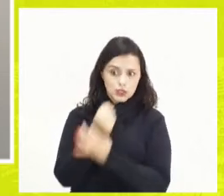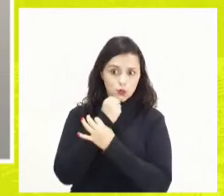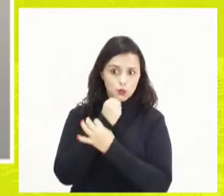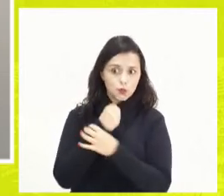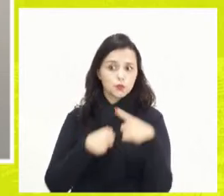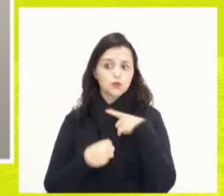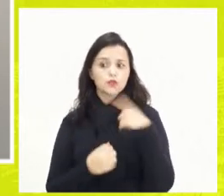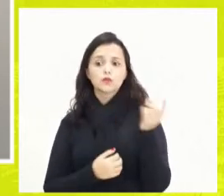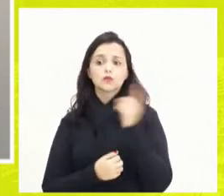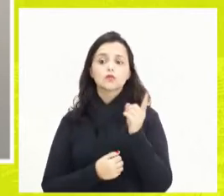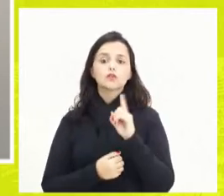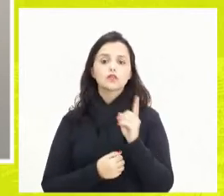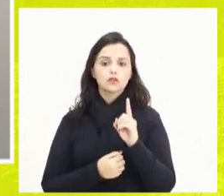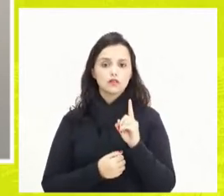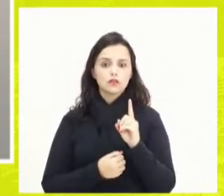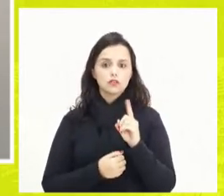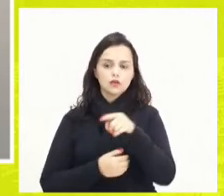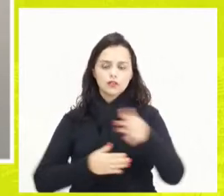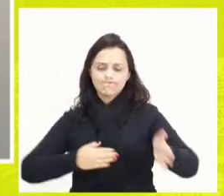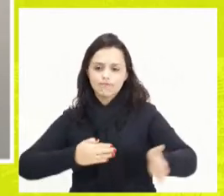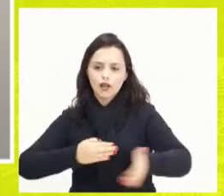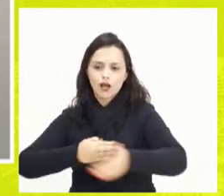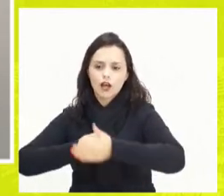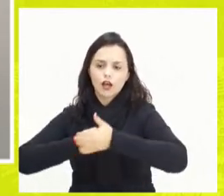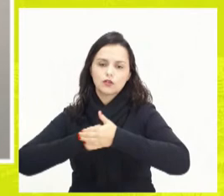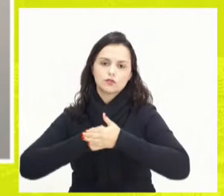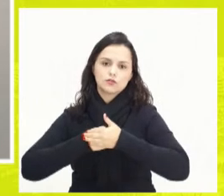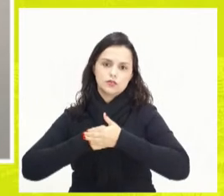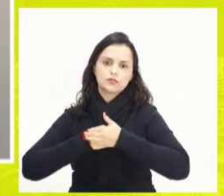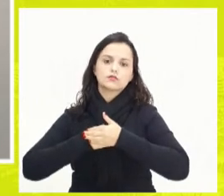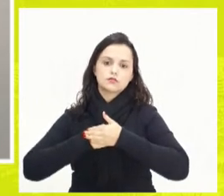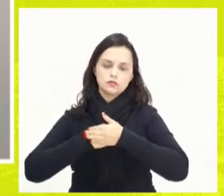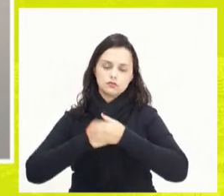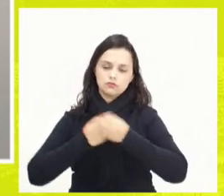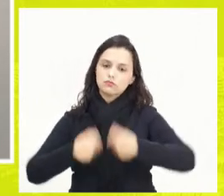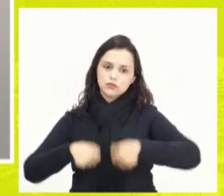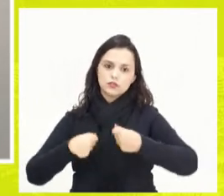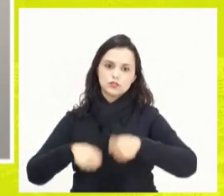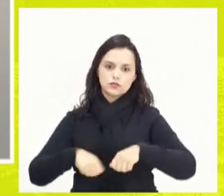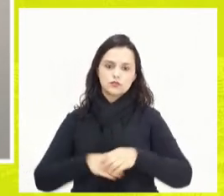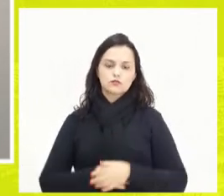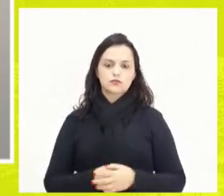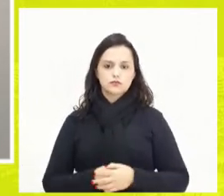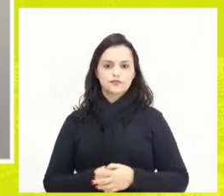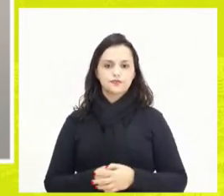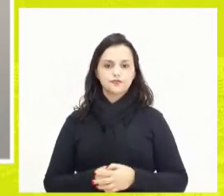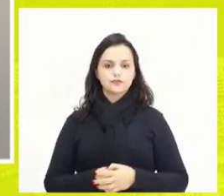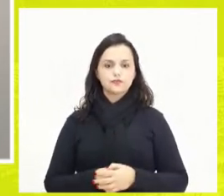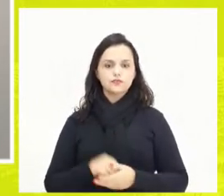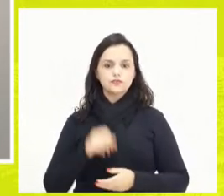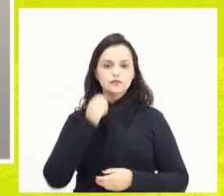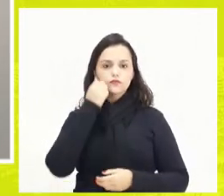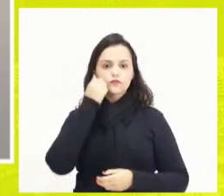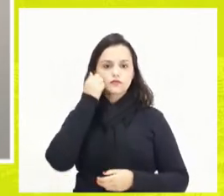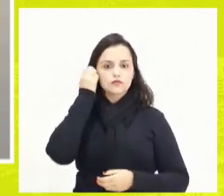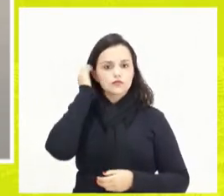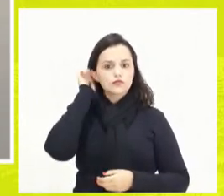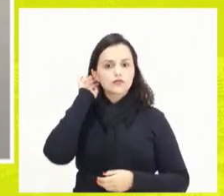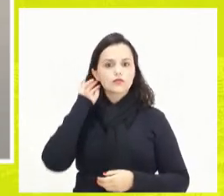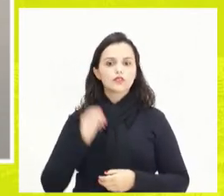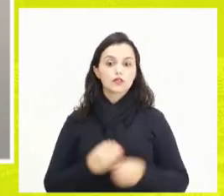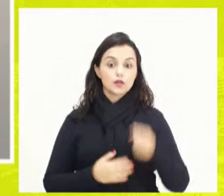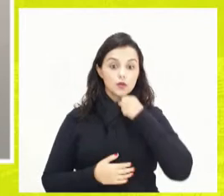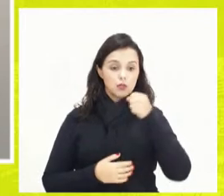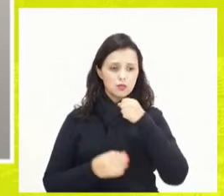welcome people for for companies to see individual issues that led people to be attacked not